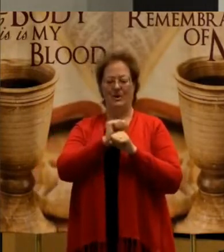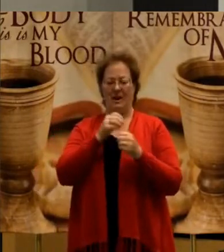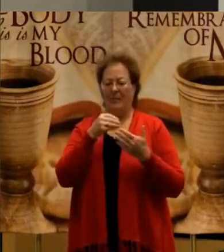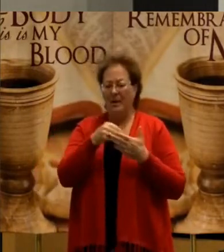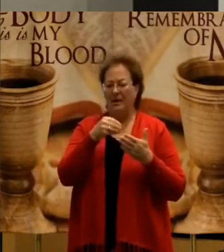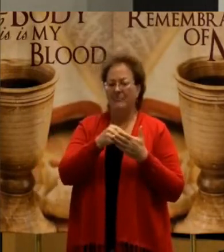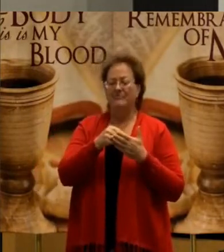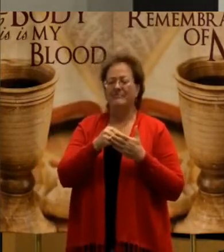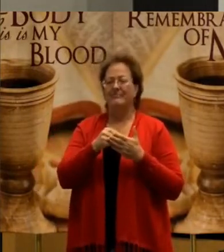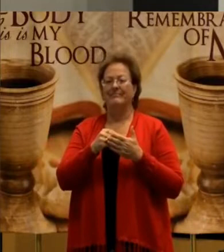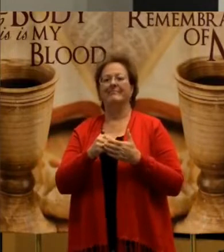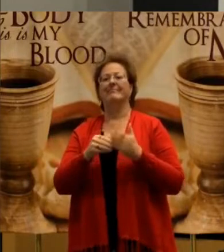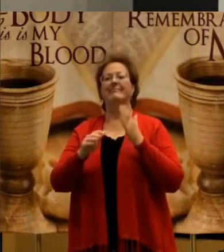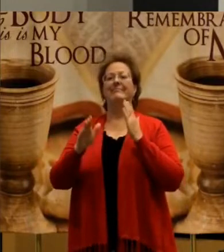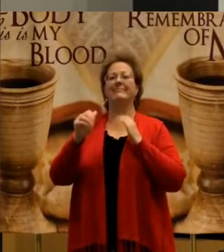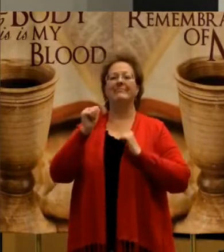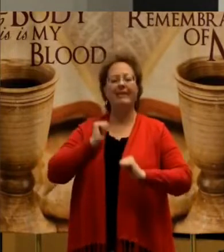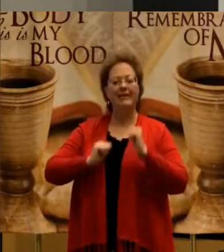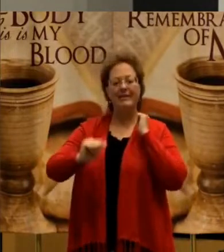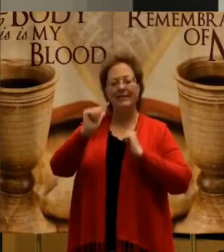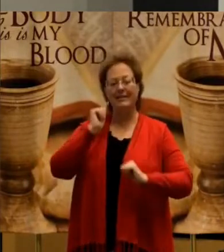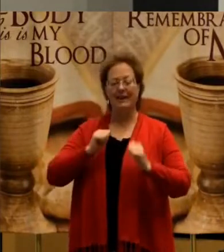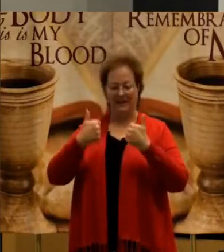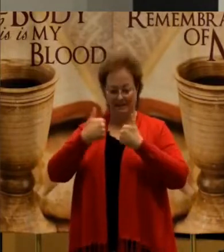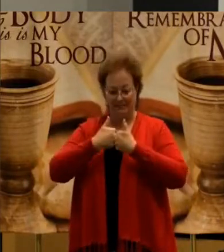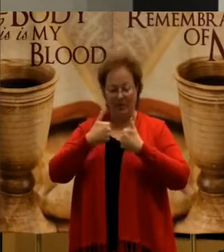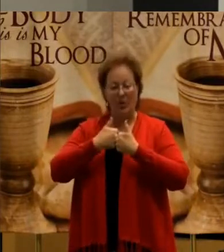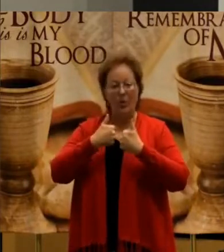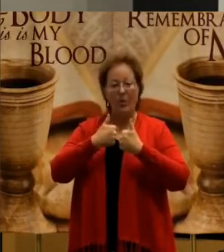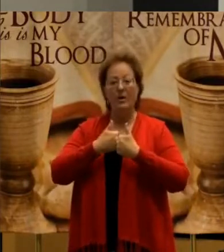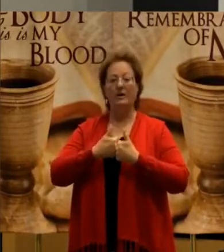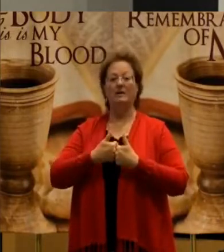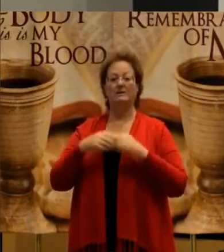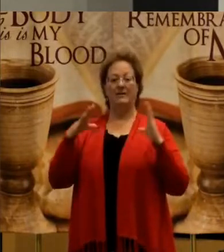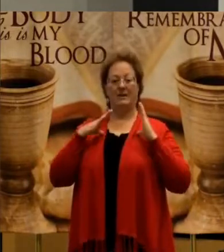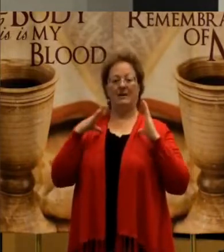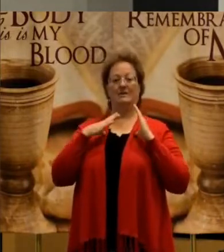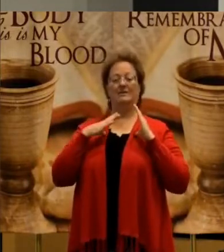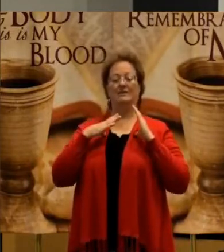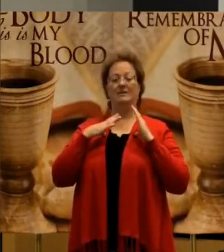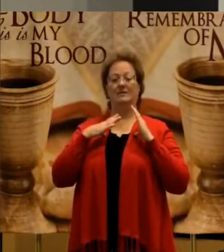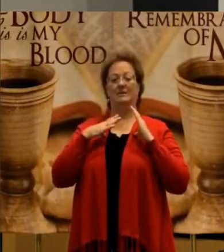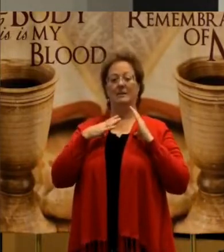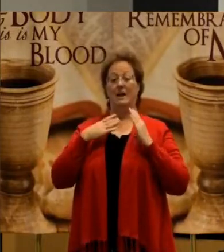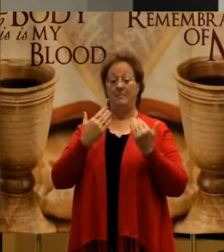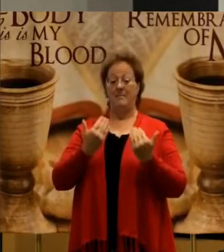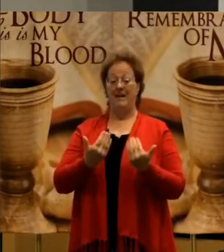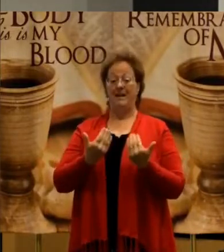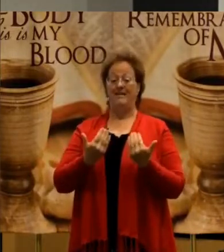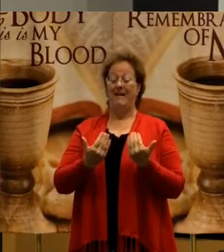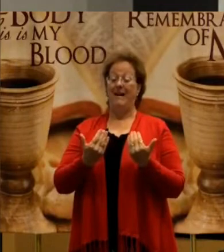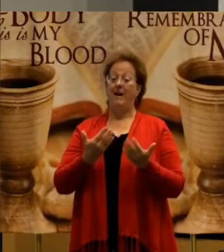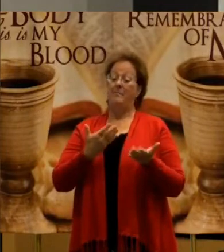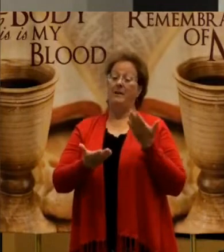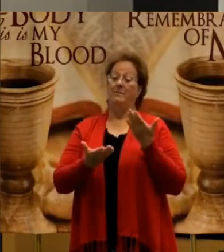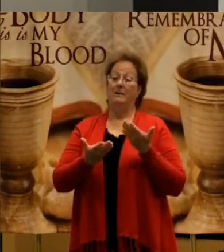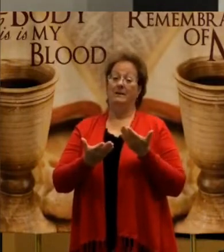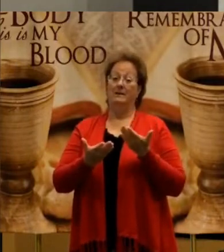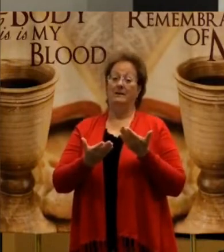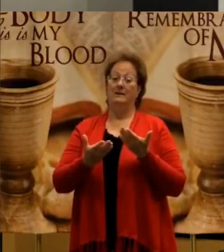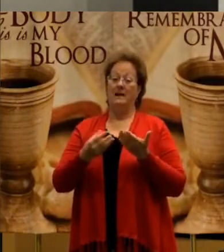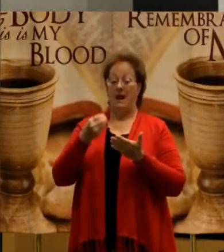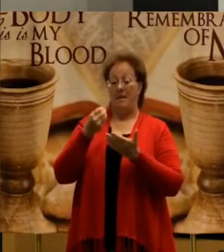entertainment, sports teams, vacations, popularity. Maybe now our gods are economic